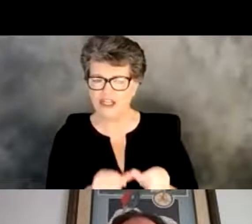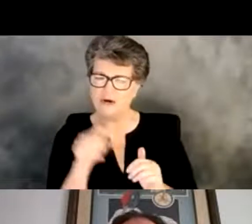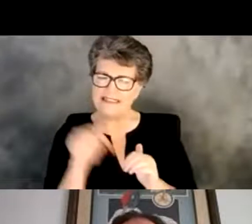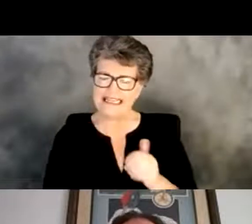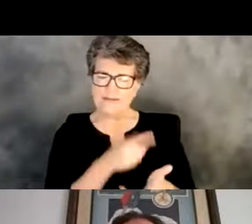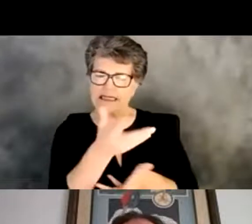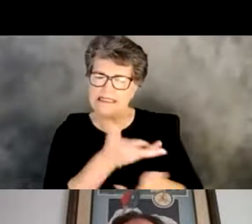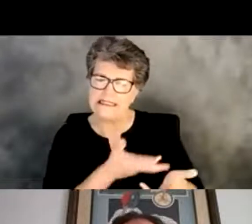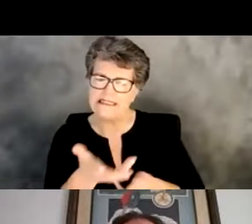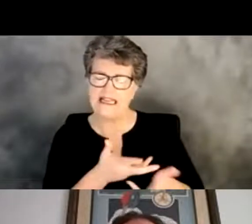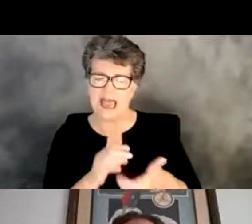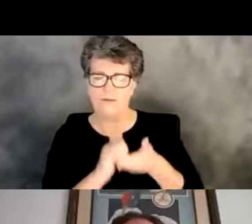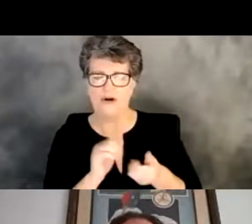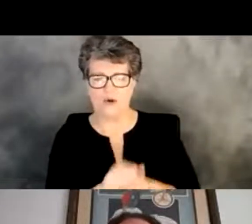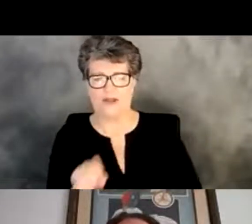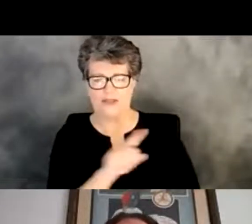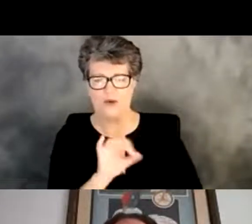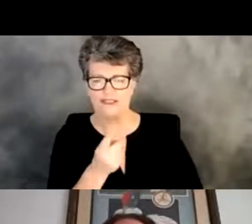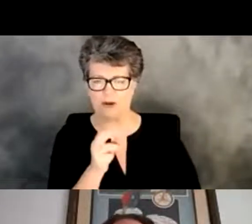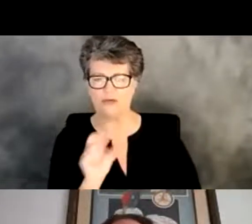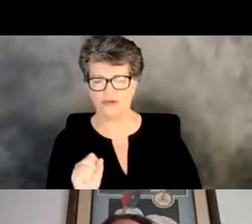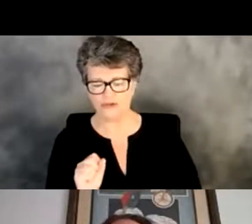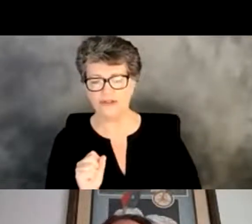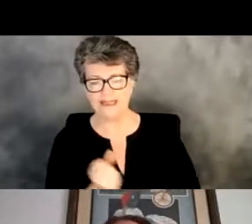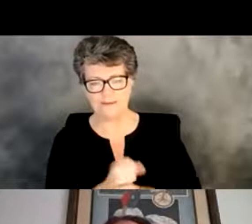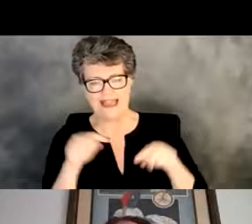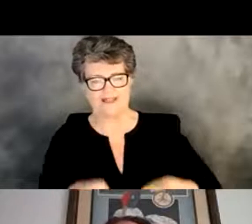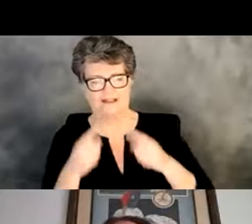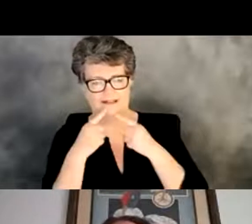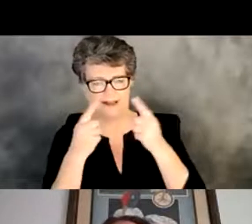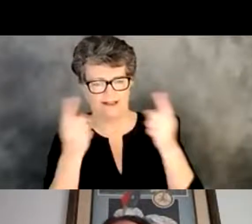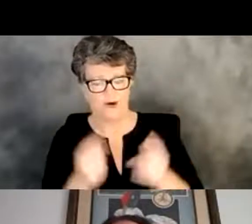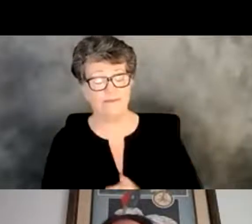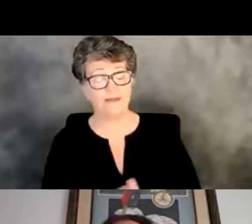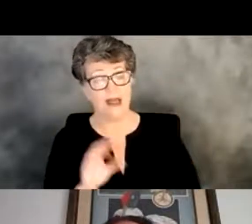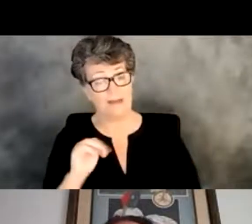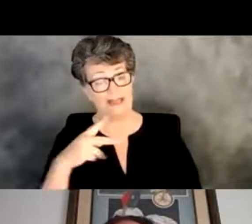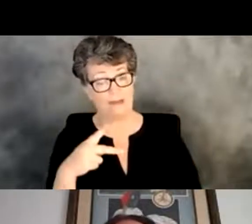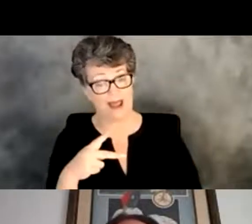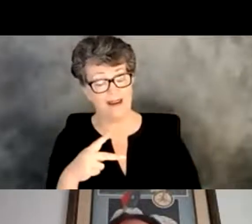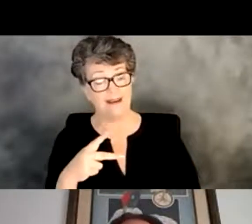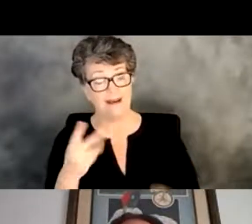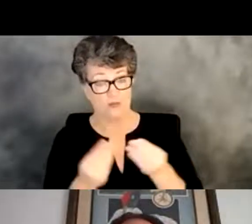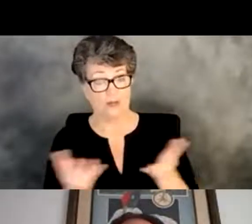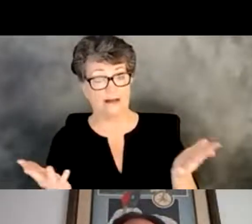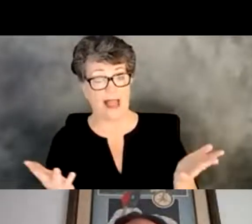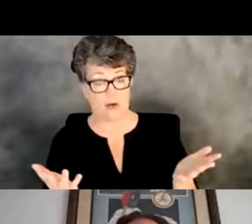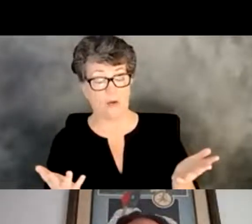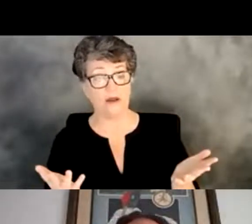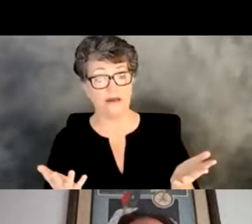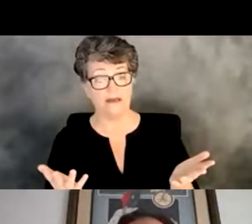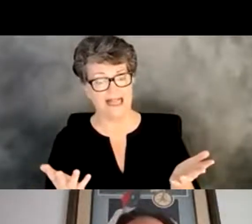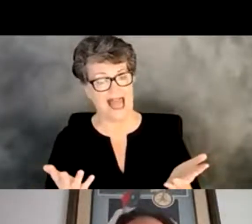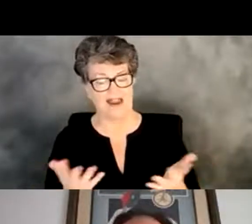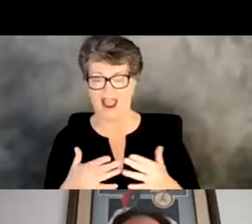and partnership with you, our stakeholders, in making this successful. The Master Plan is rolling out at an historic moment